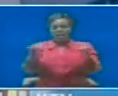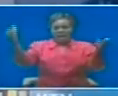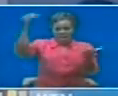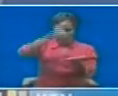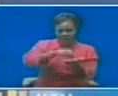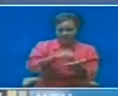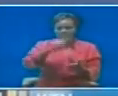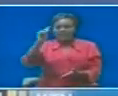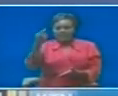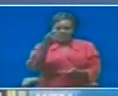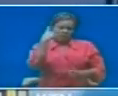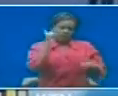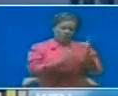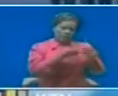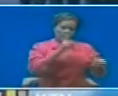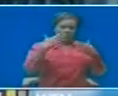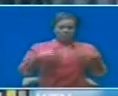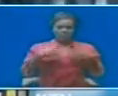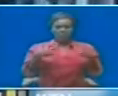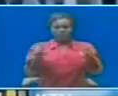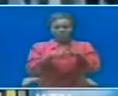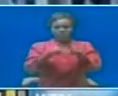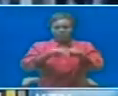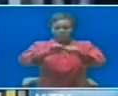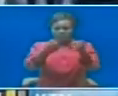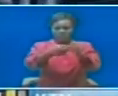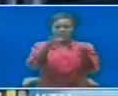again. Kenyan athletes seem to have gone on a record-breaking spree.